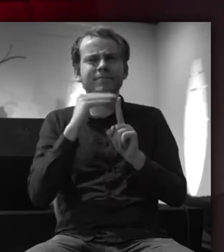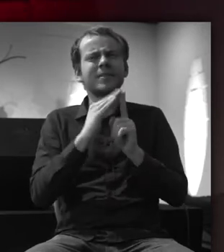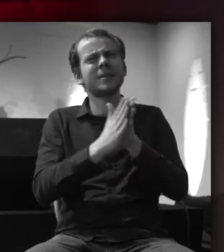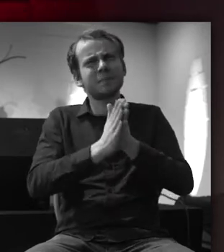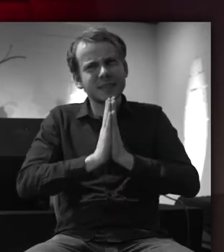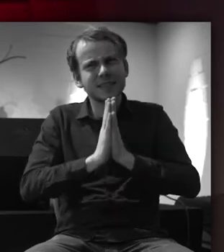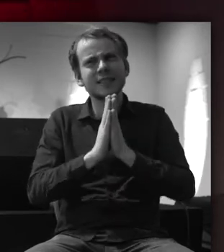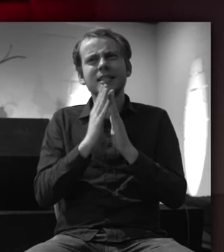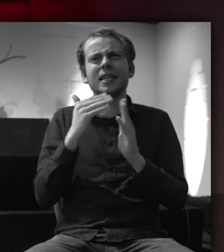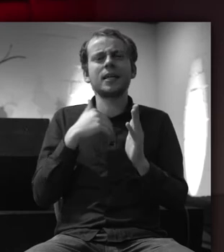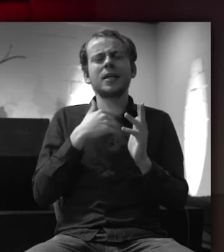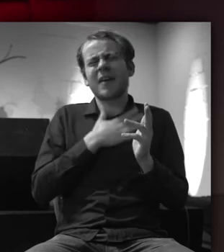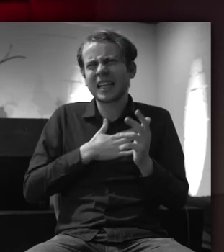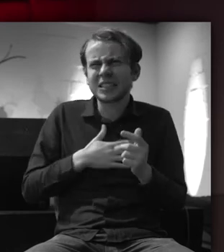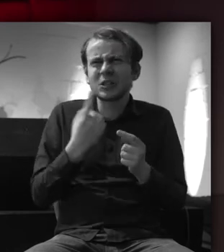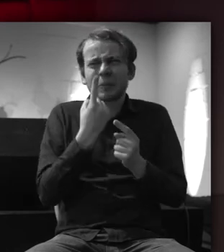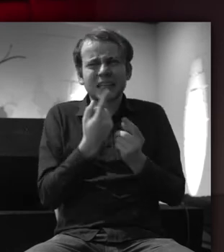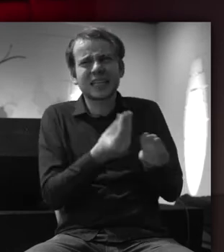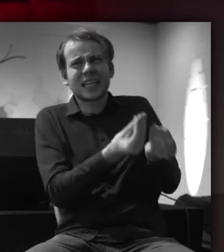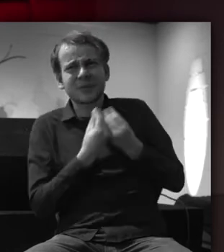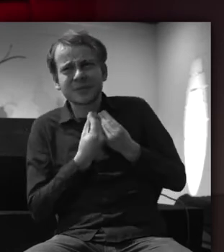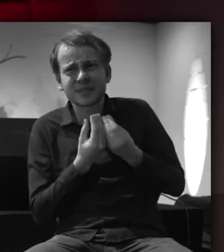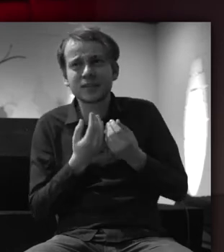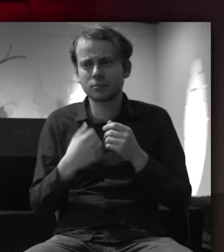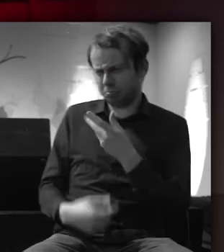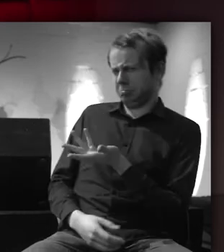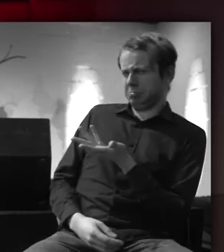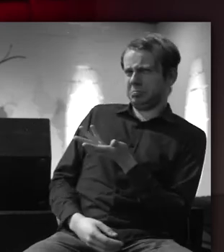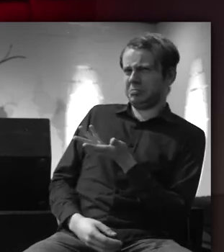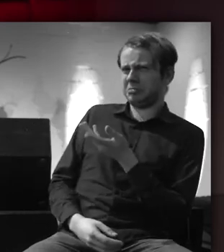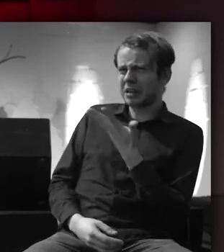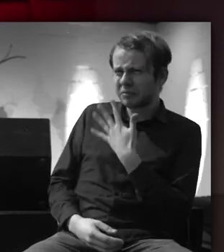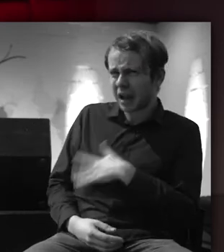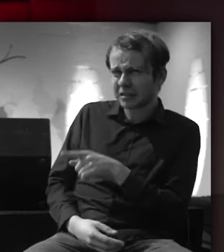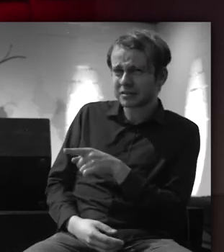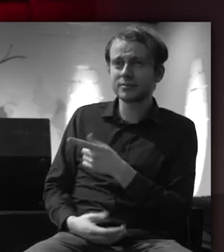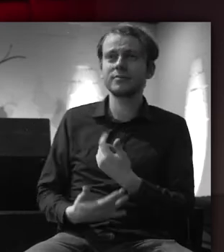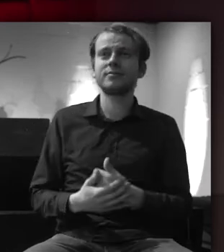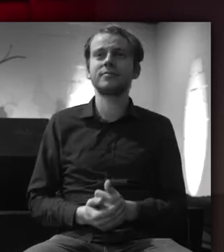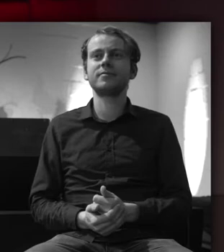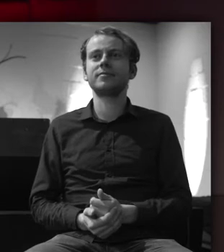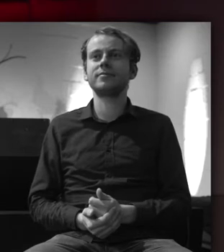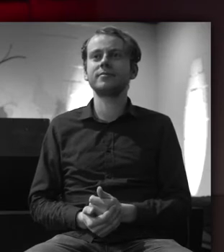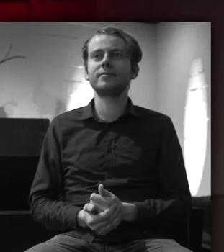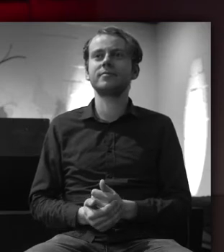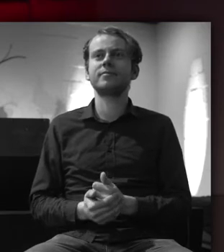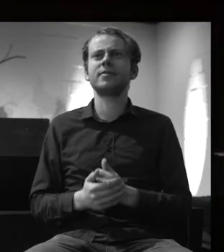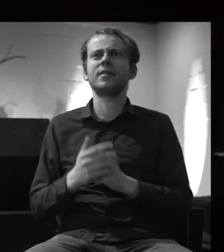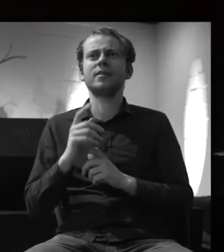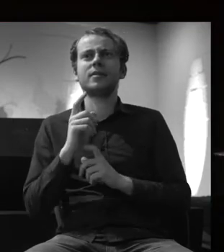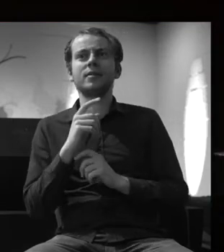direction, orientation. But he told me very seriously, I need you to ask you to go and ask your father, is he really happy with what you achieved in your